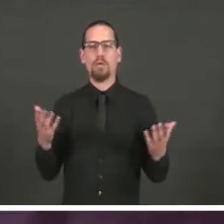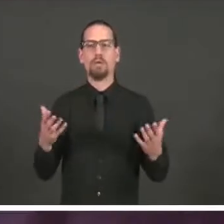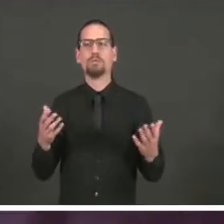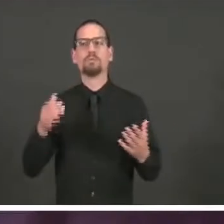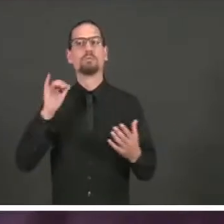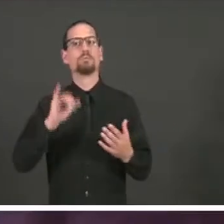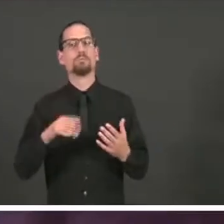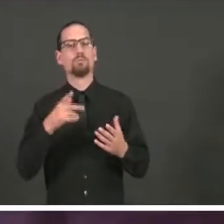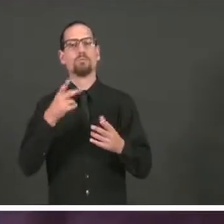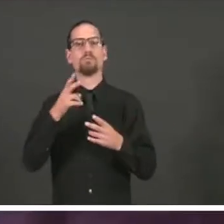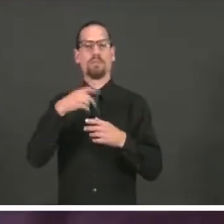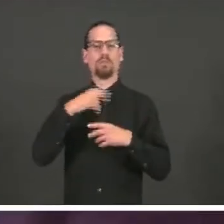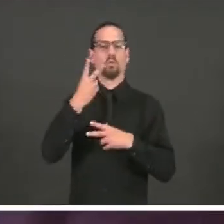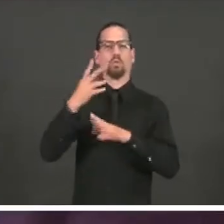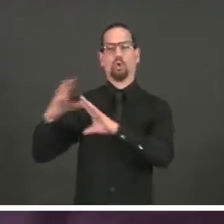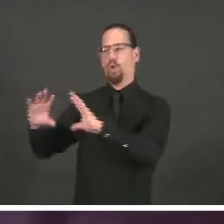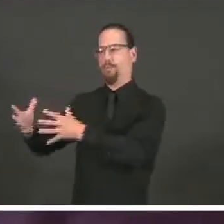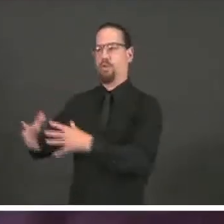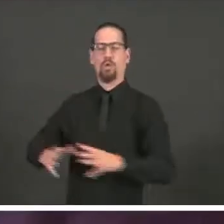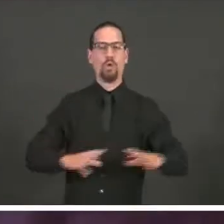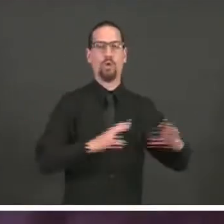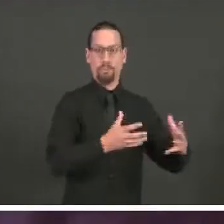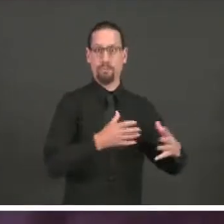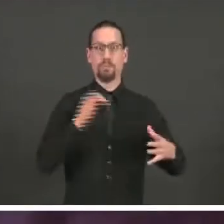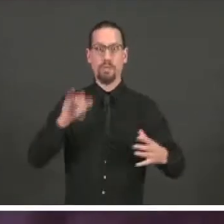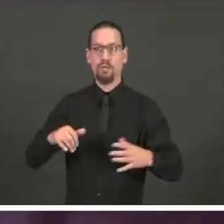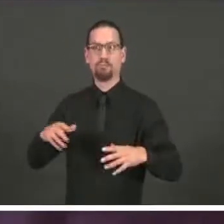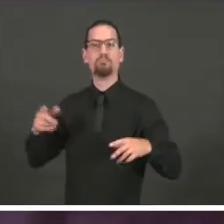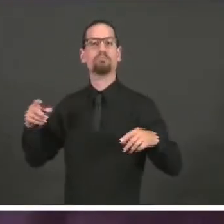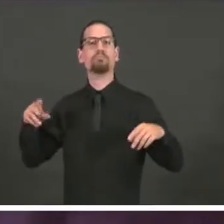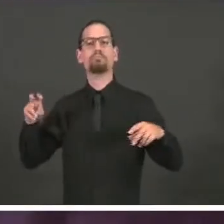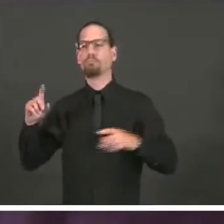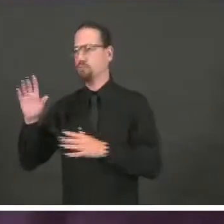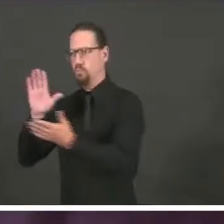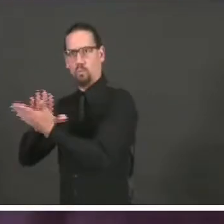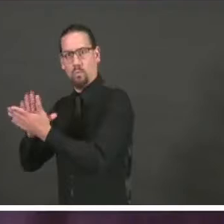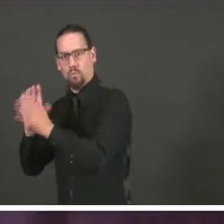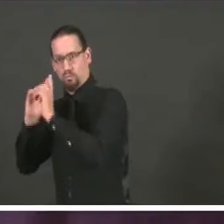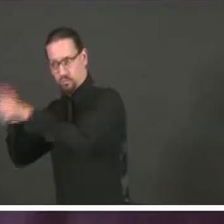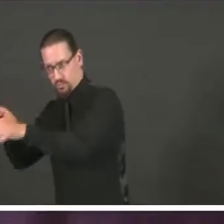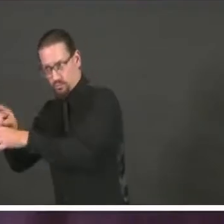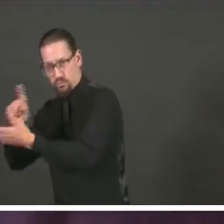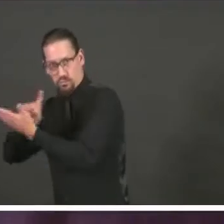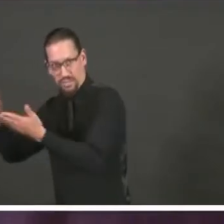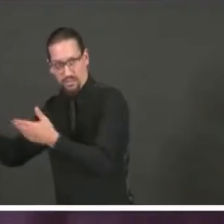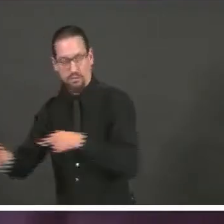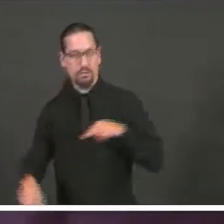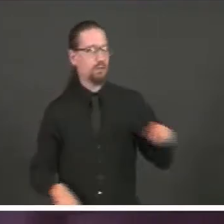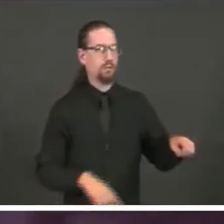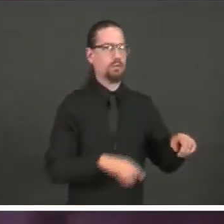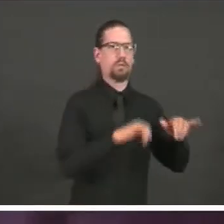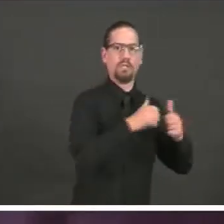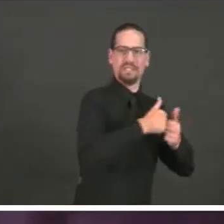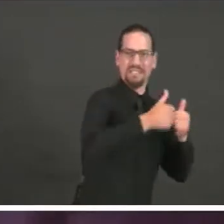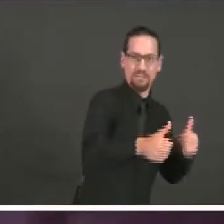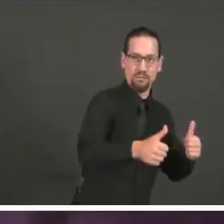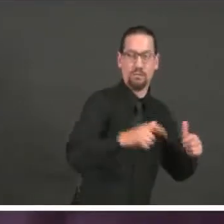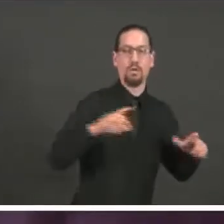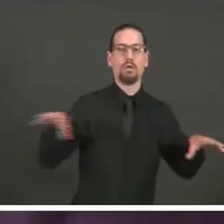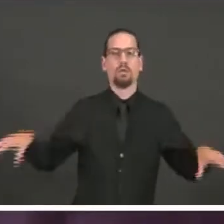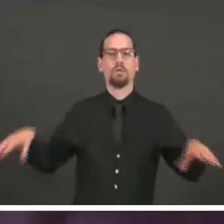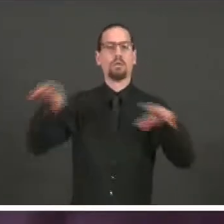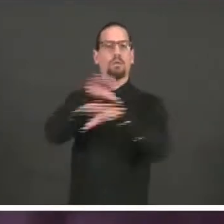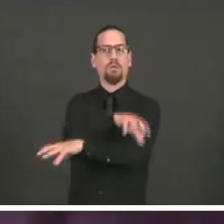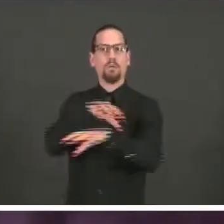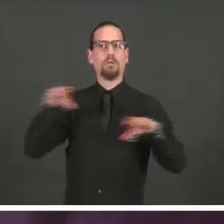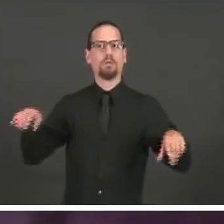the opportunity to get to know the new procedures, the things that need to go in place, and to be reassured that we're